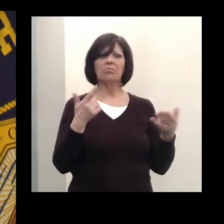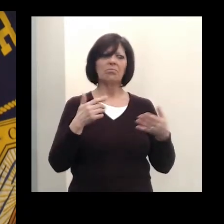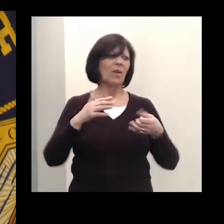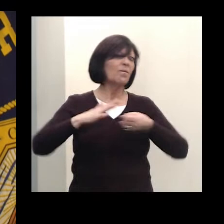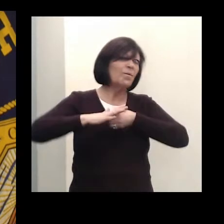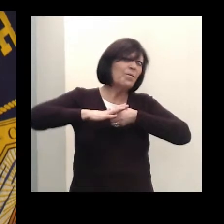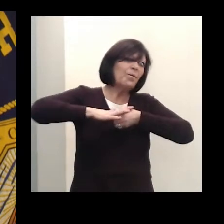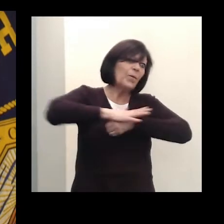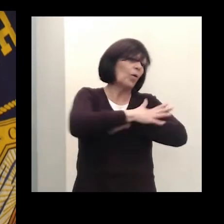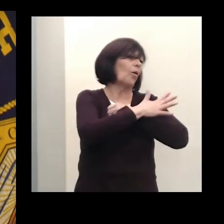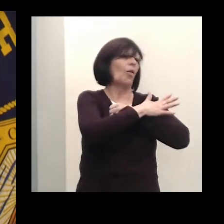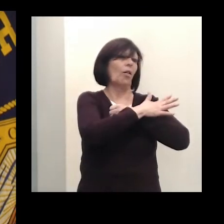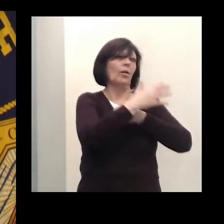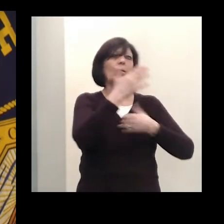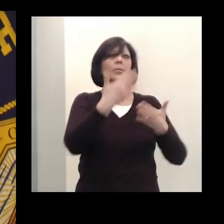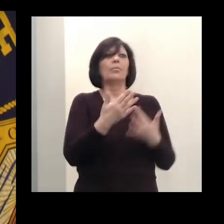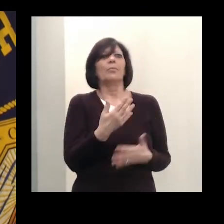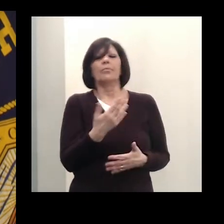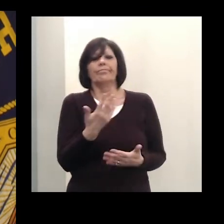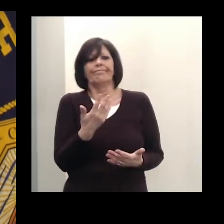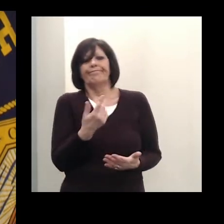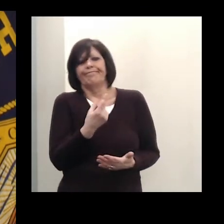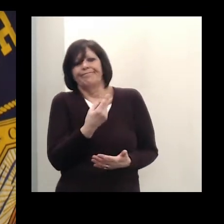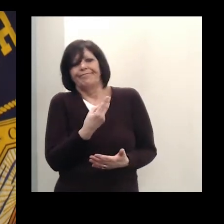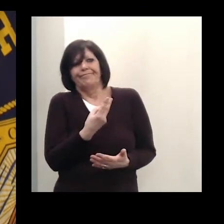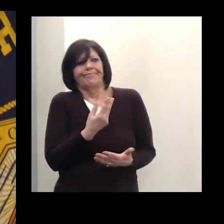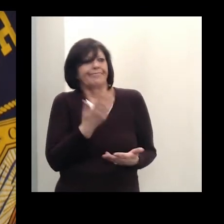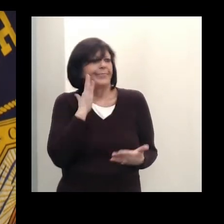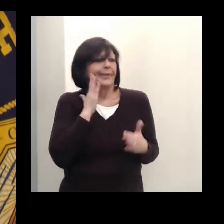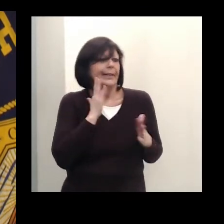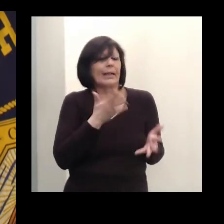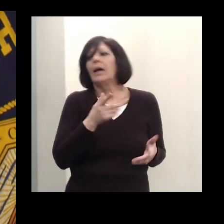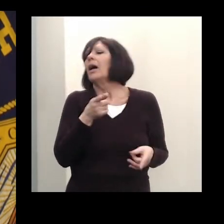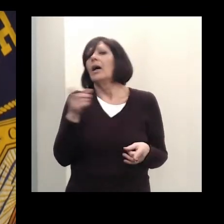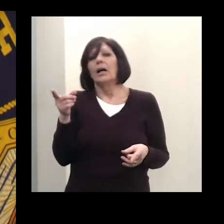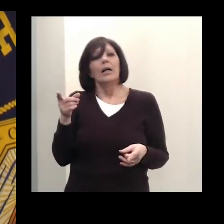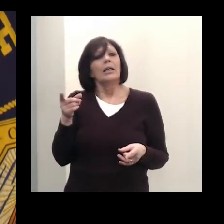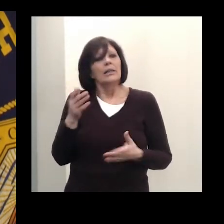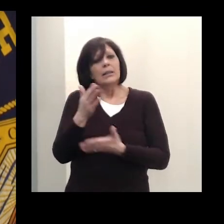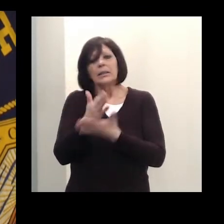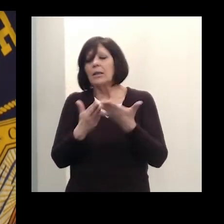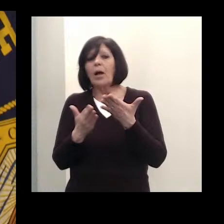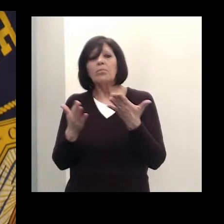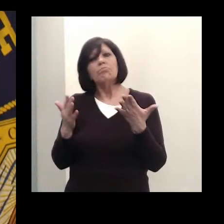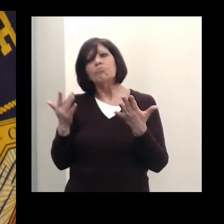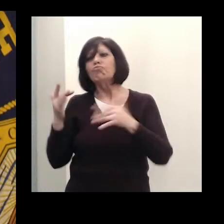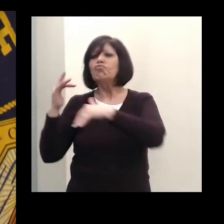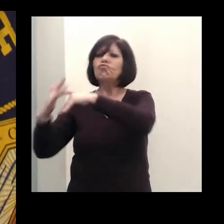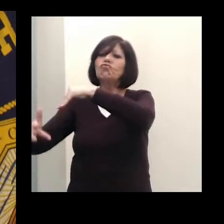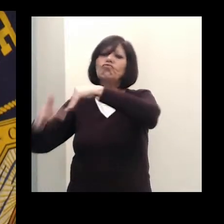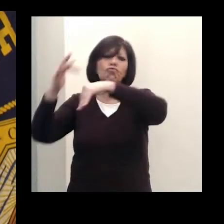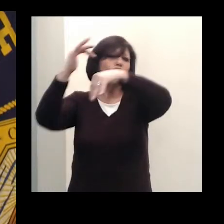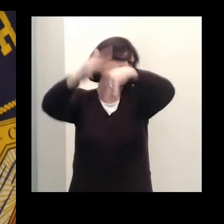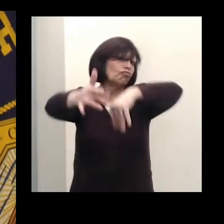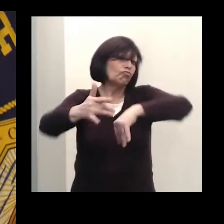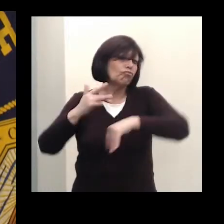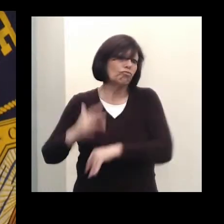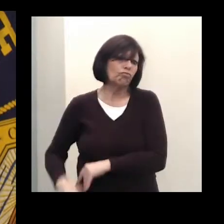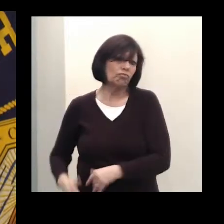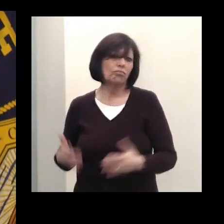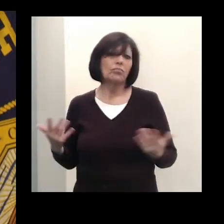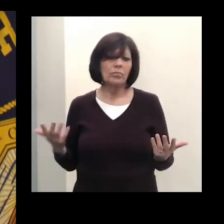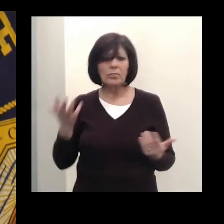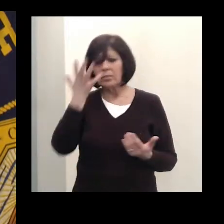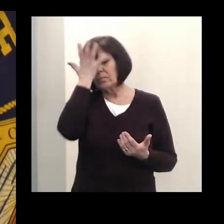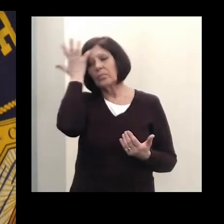maybe they have 4 or 5% or 8% ICU beds that are open. Then there's some other hospitals that may have